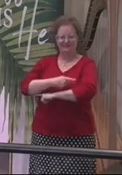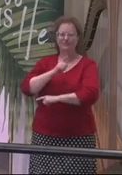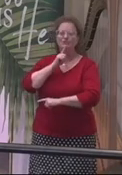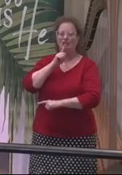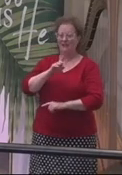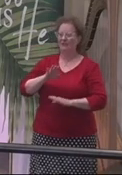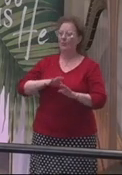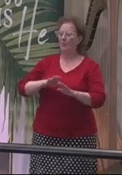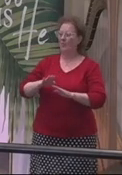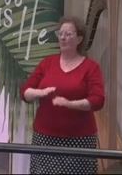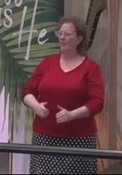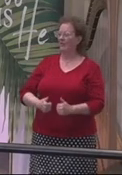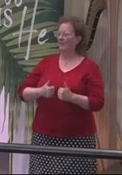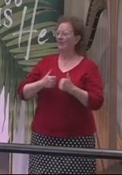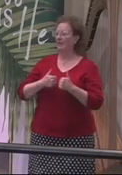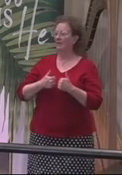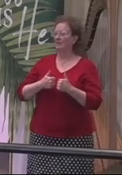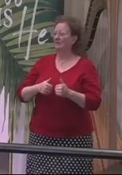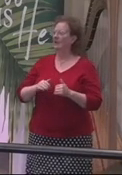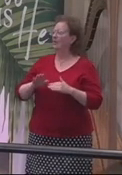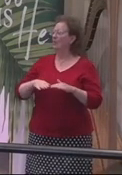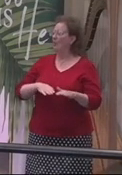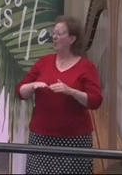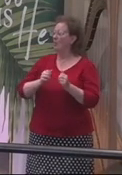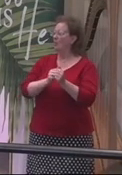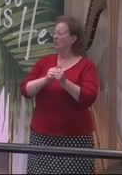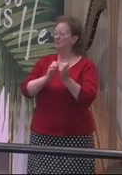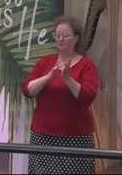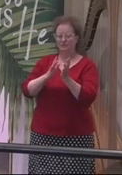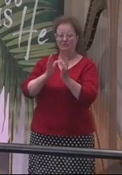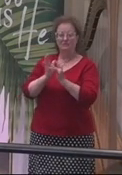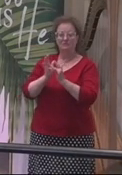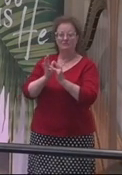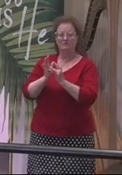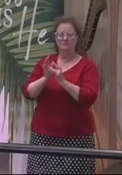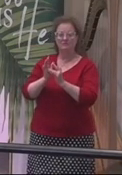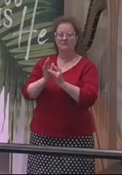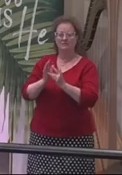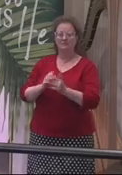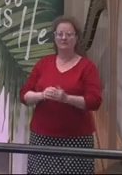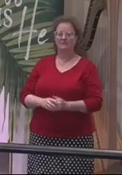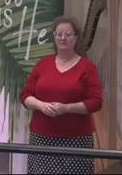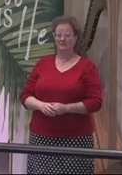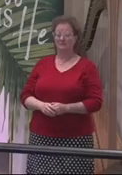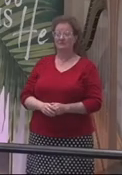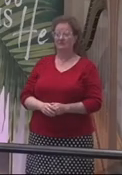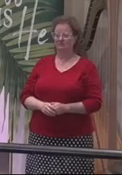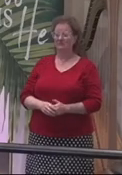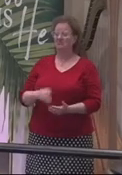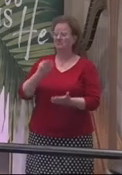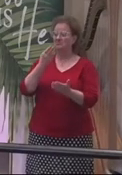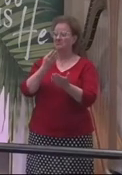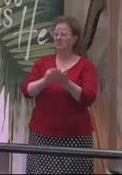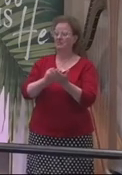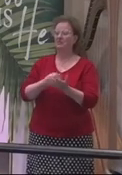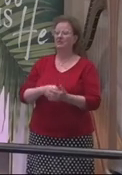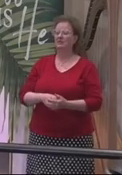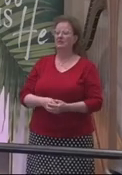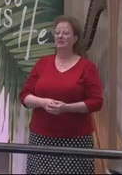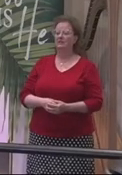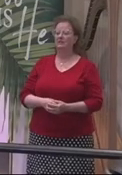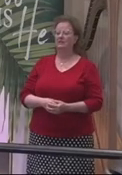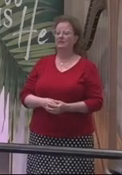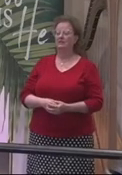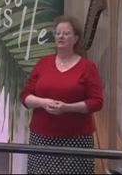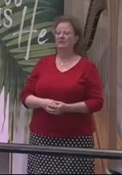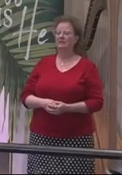alive and marching into Jerusalem with Jesus. But once they verified the rumors, their attention quickly